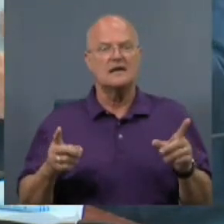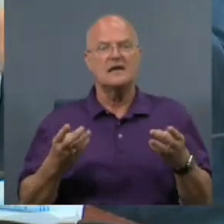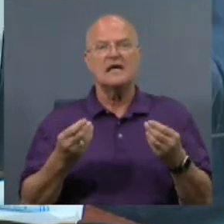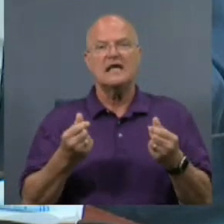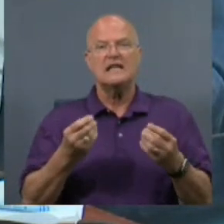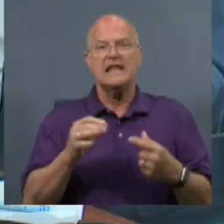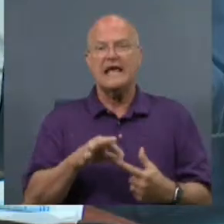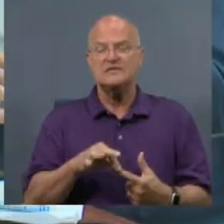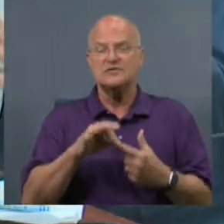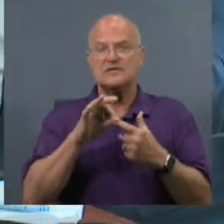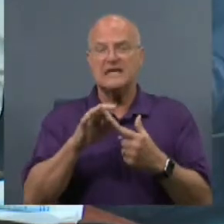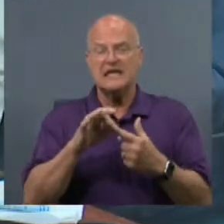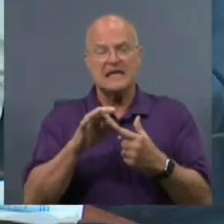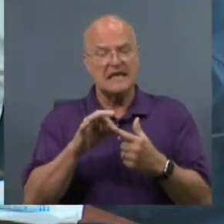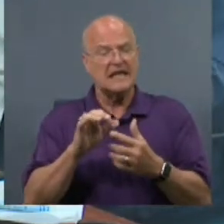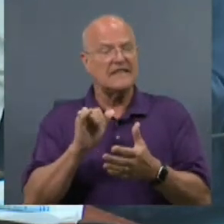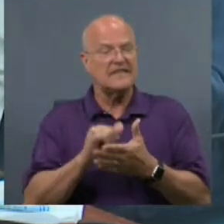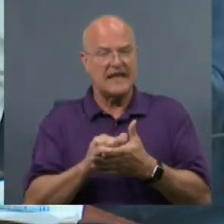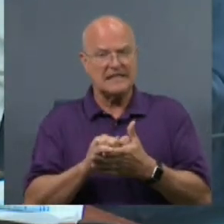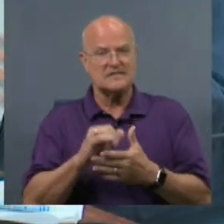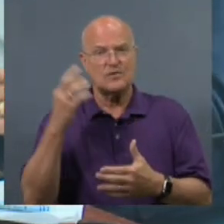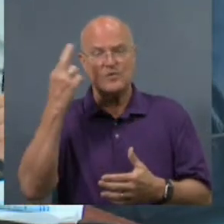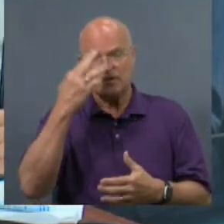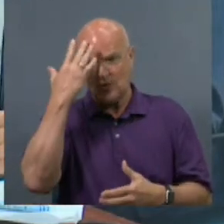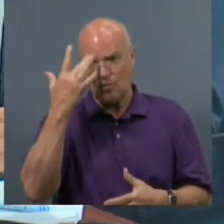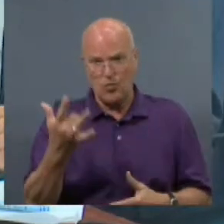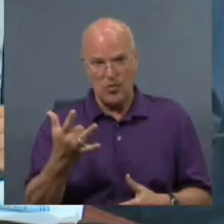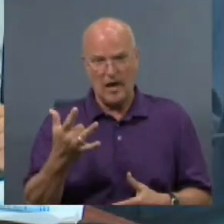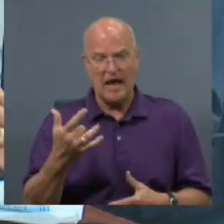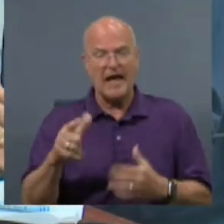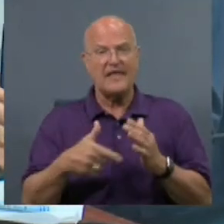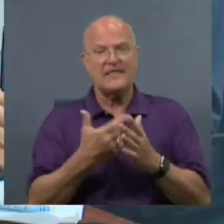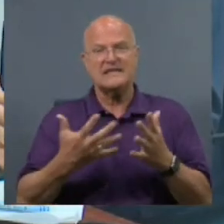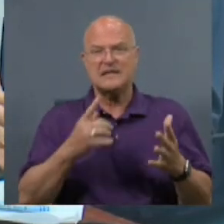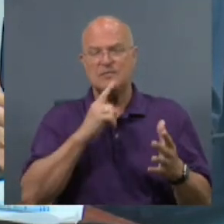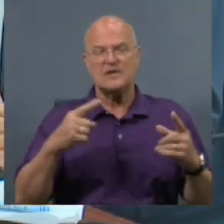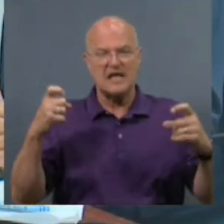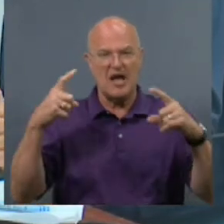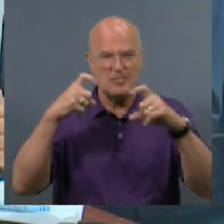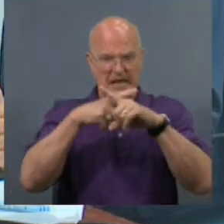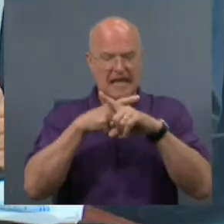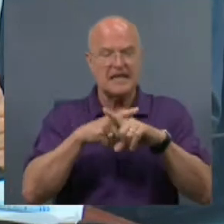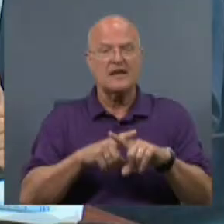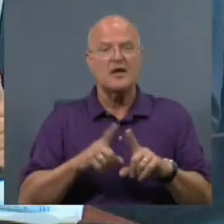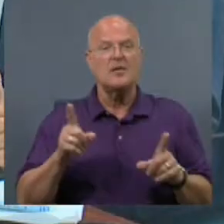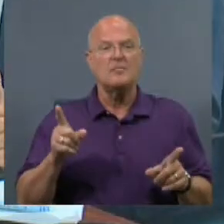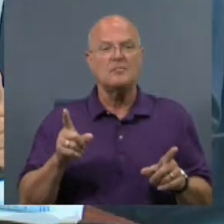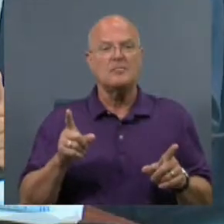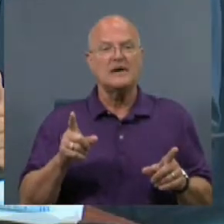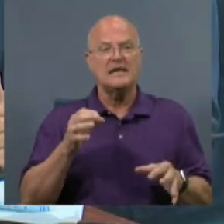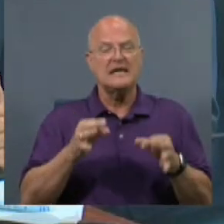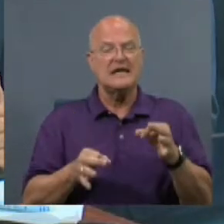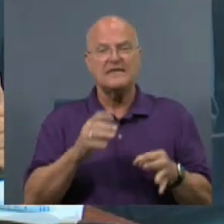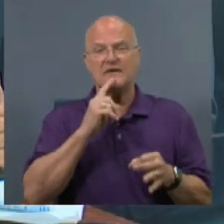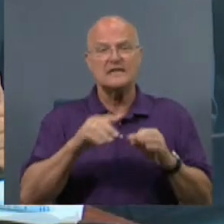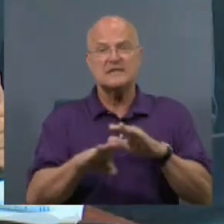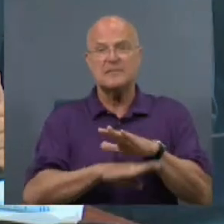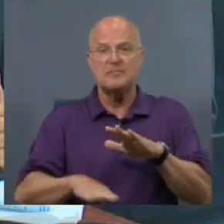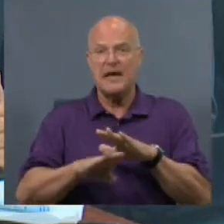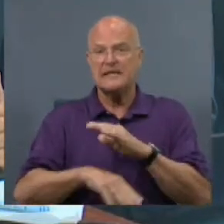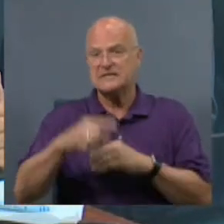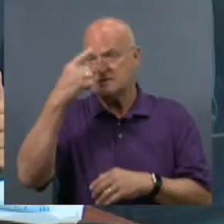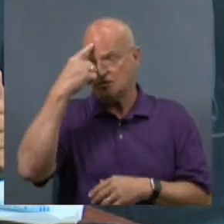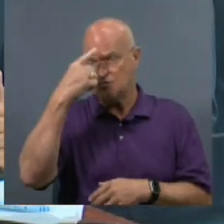is unique, real property is unique. That's the whole reason why these things can get really complicated. But if there is a basis